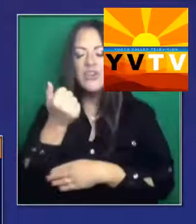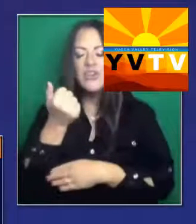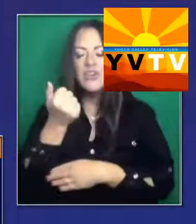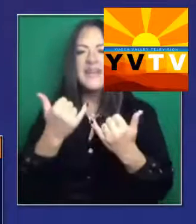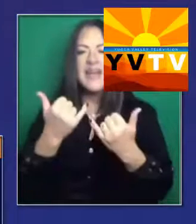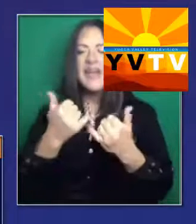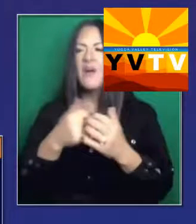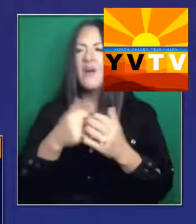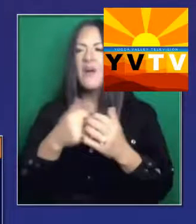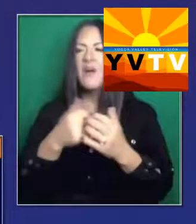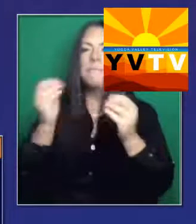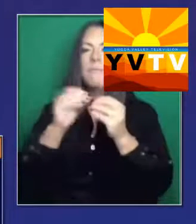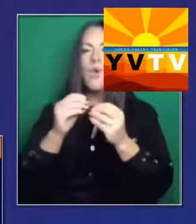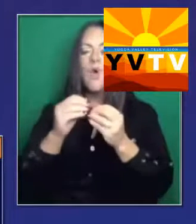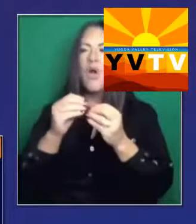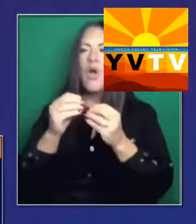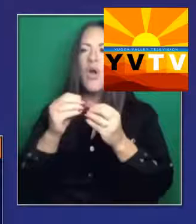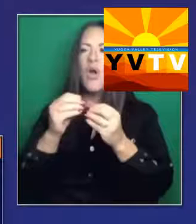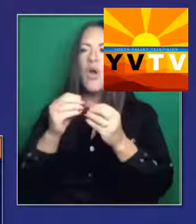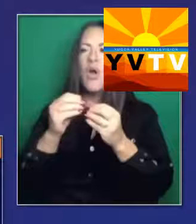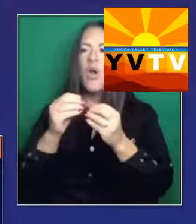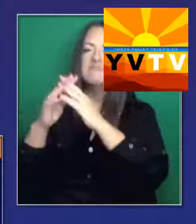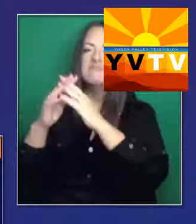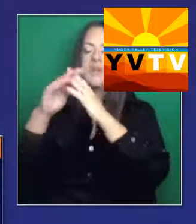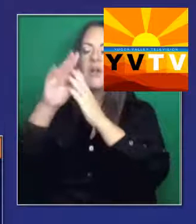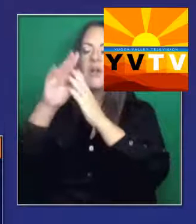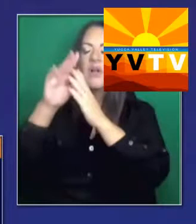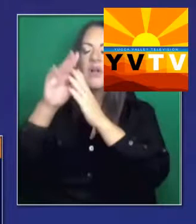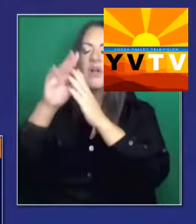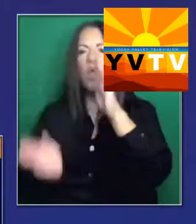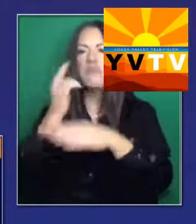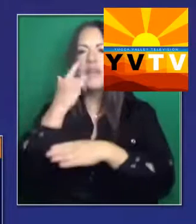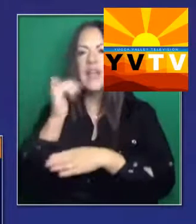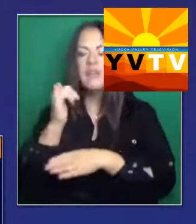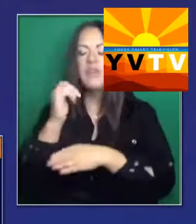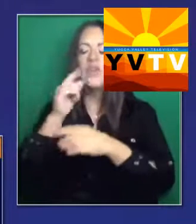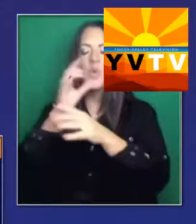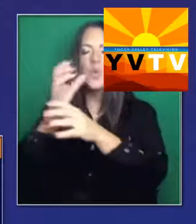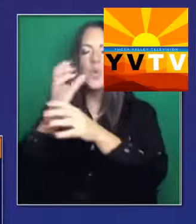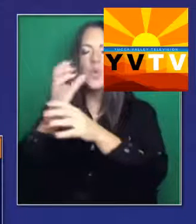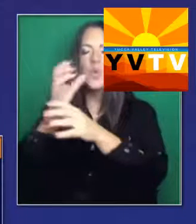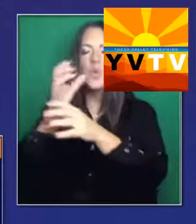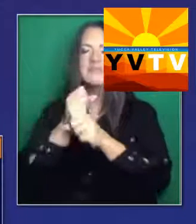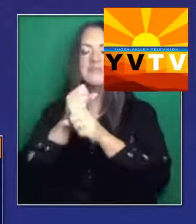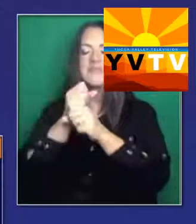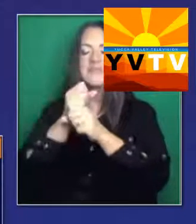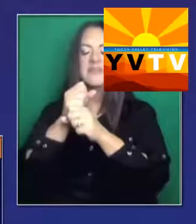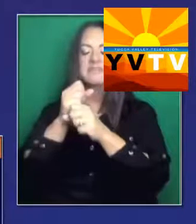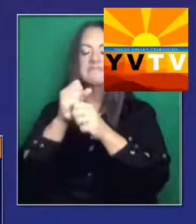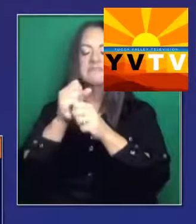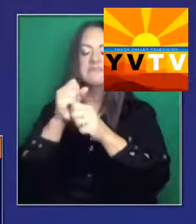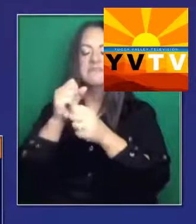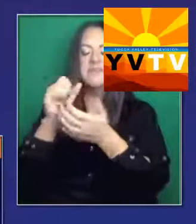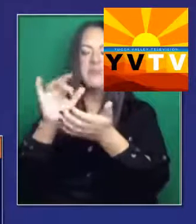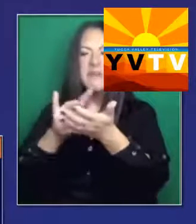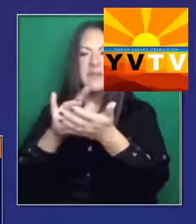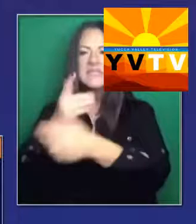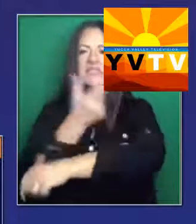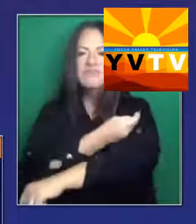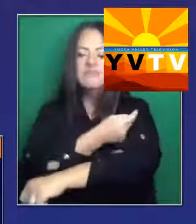broader community distribution. But in the interim, we are entering in to now what we